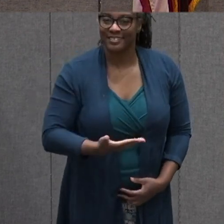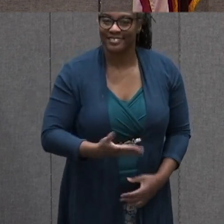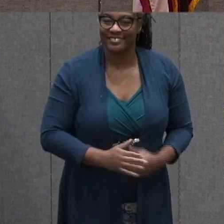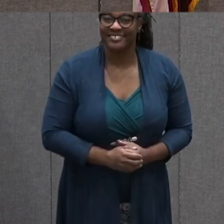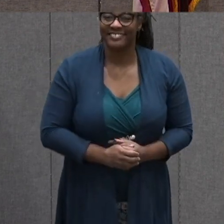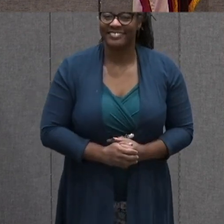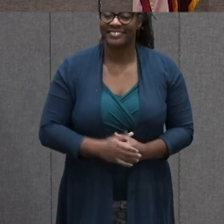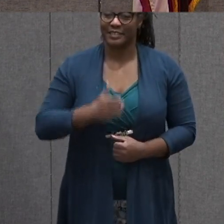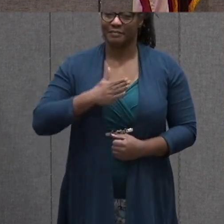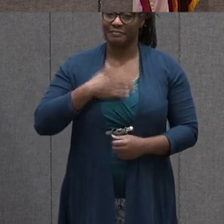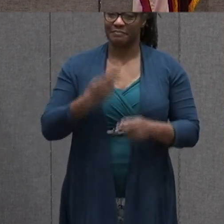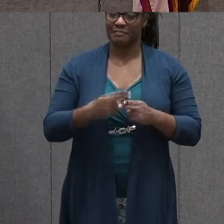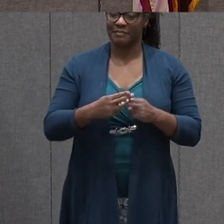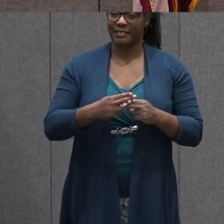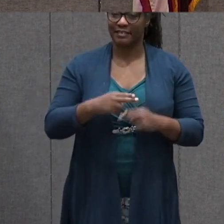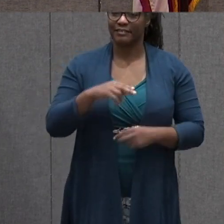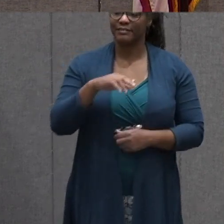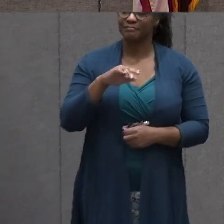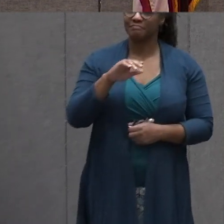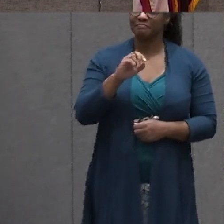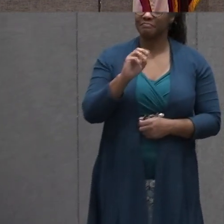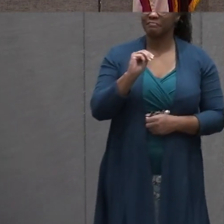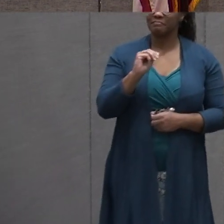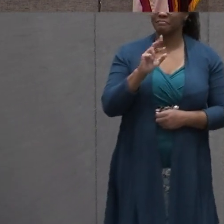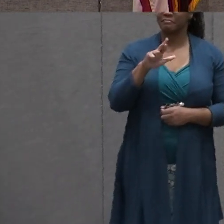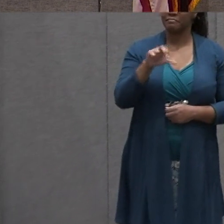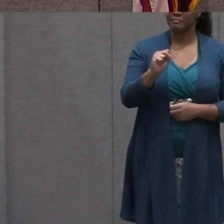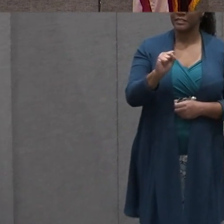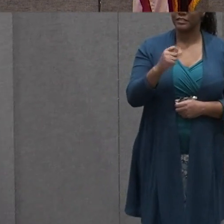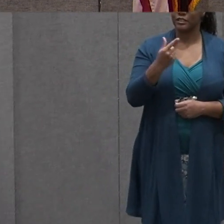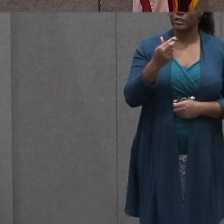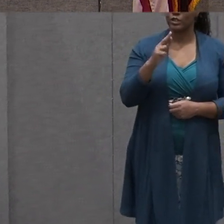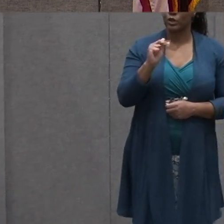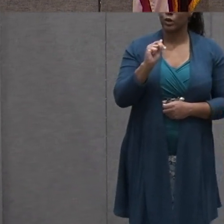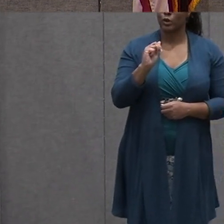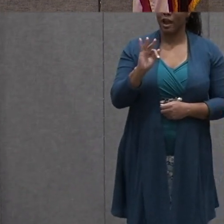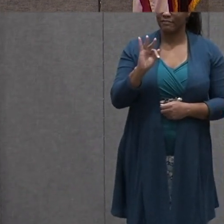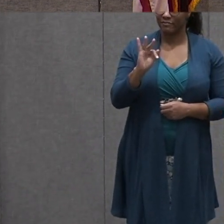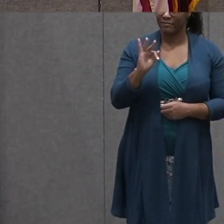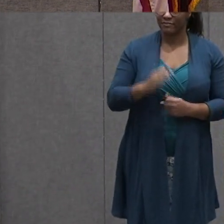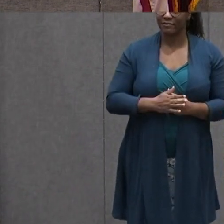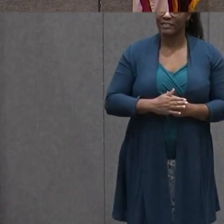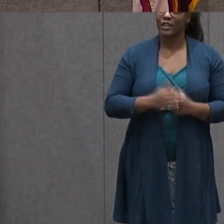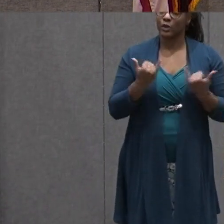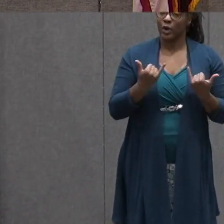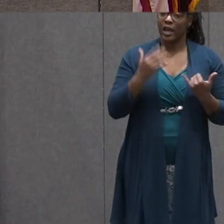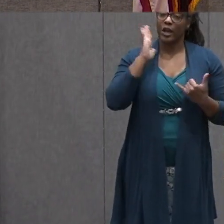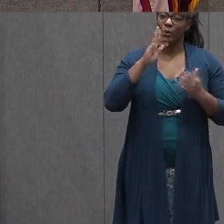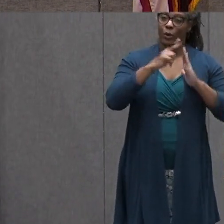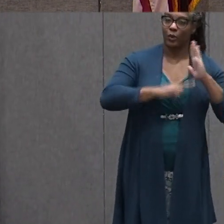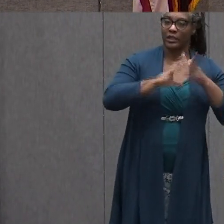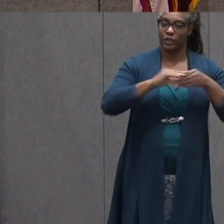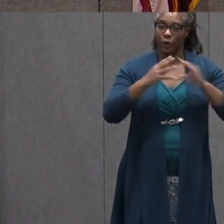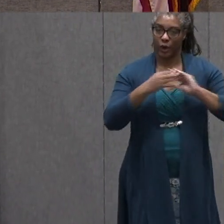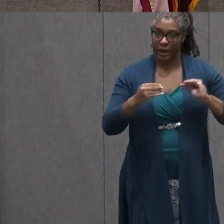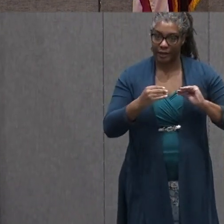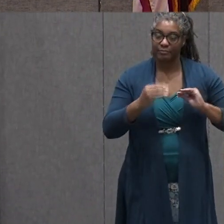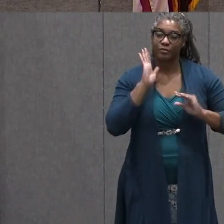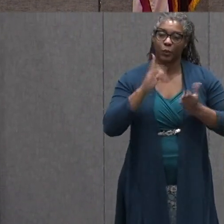different seeds. I found these in my neighborhood. Maybe you can find different seeds of your